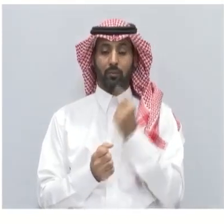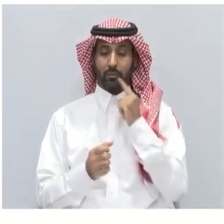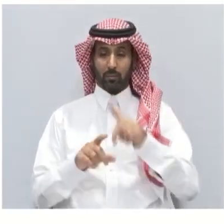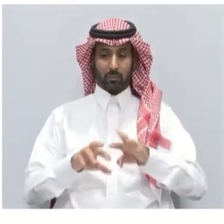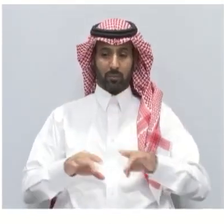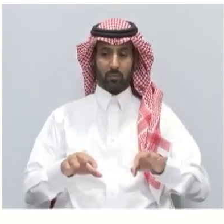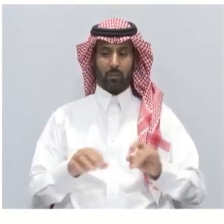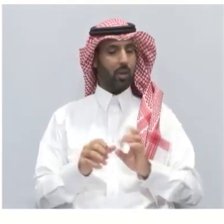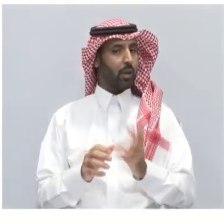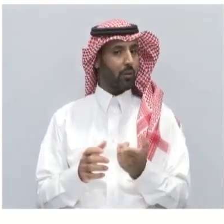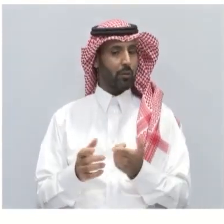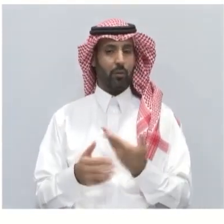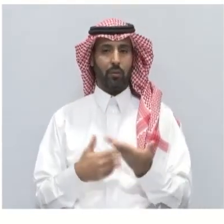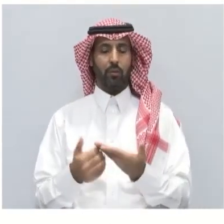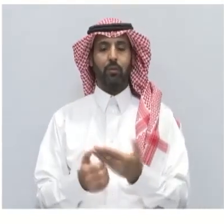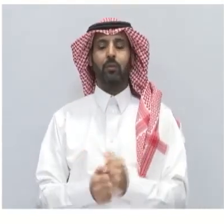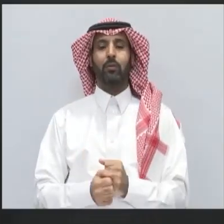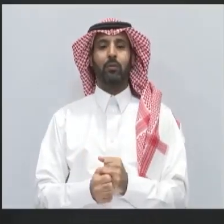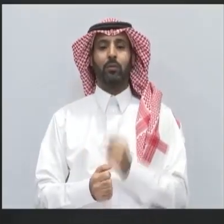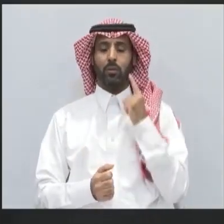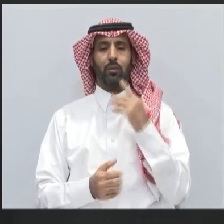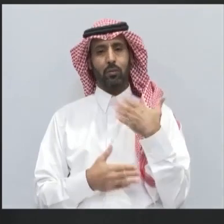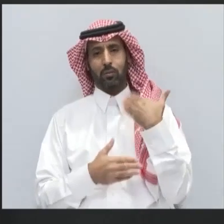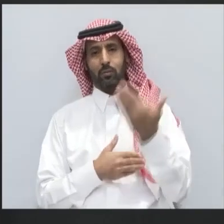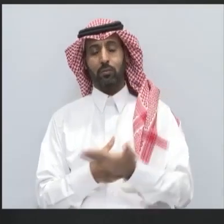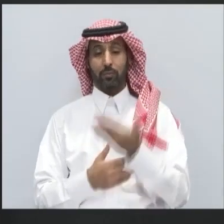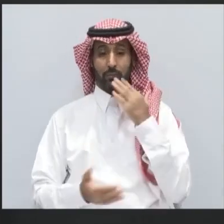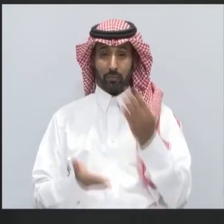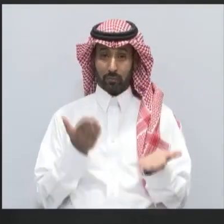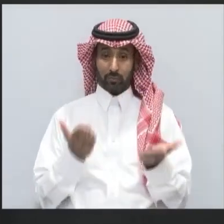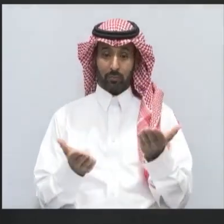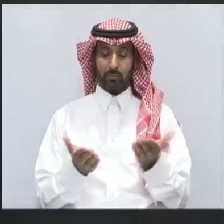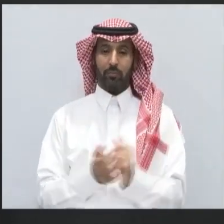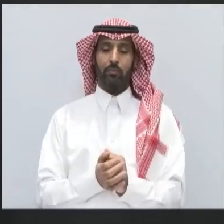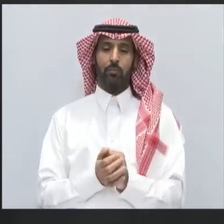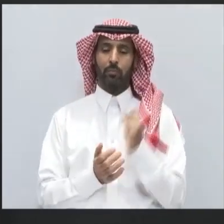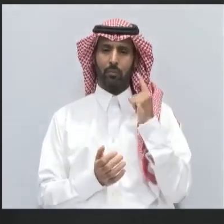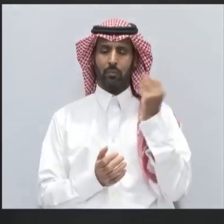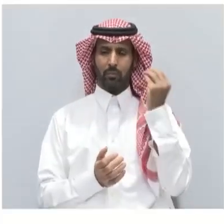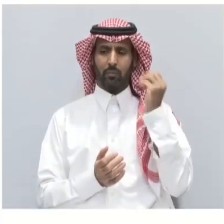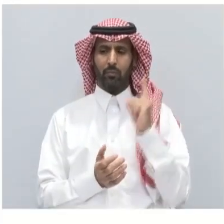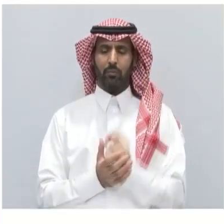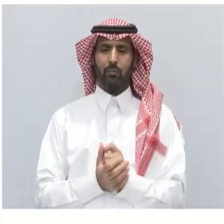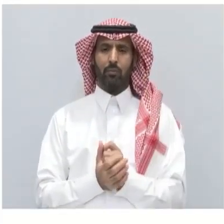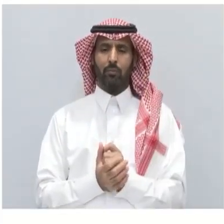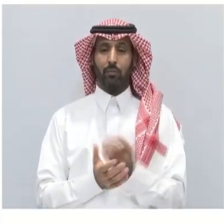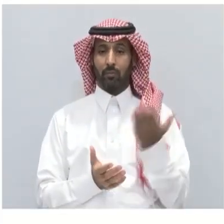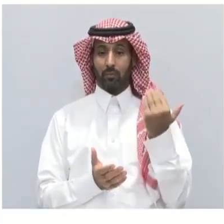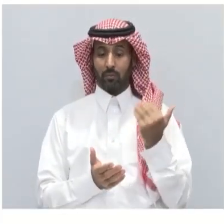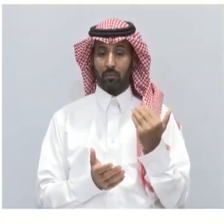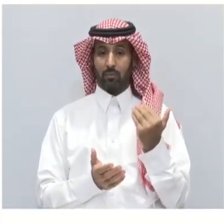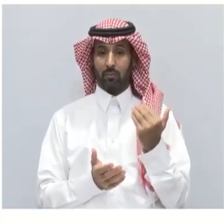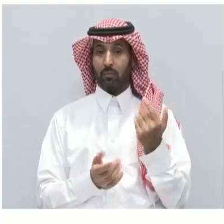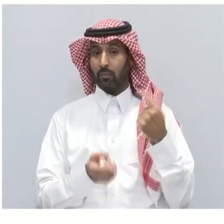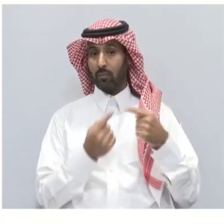So generate ideas, then trying to compare these ideas. But before we do that,